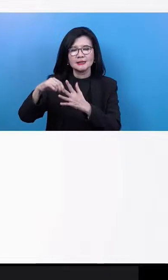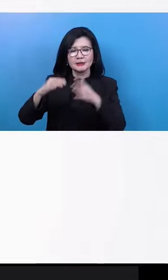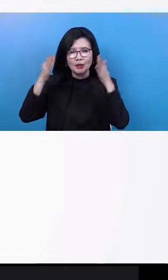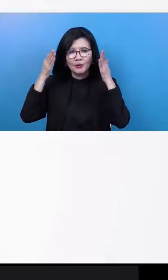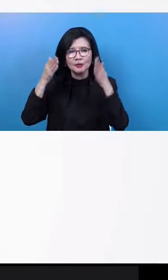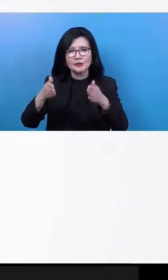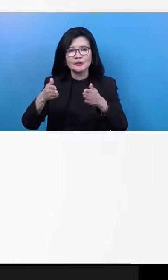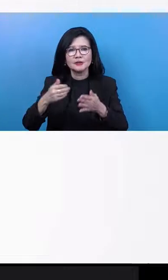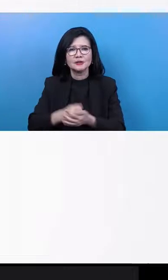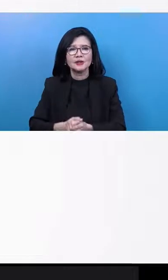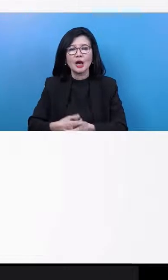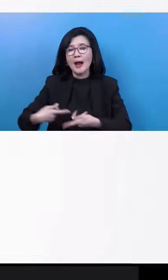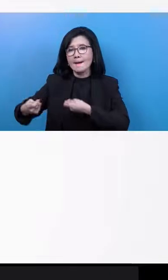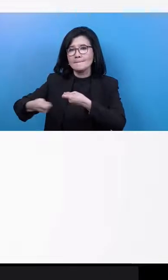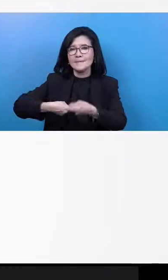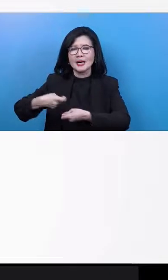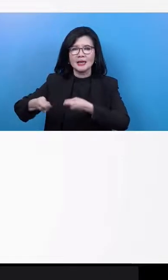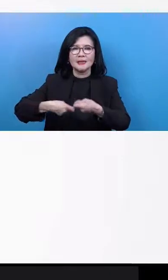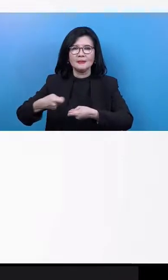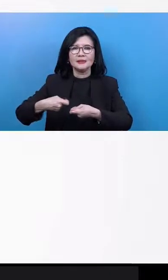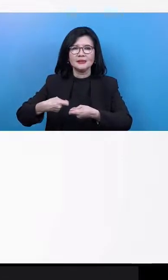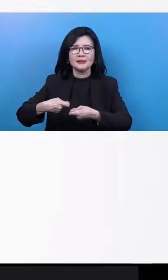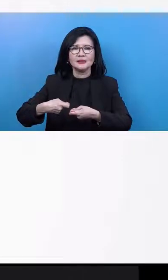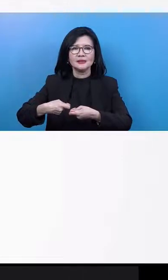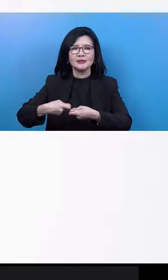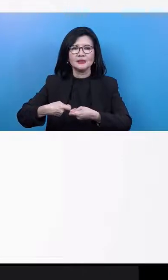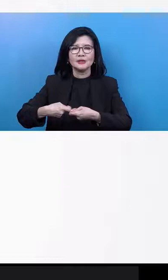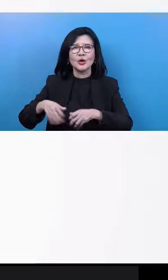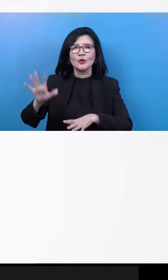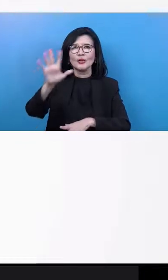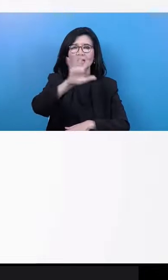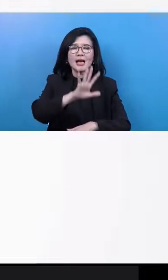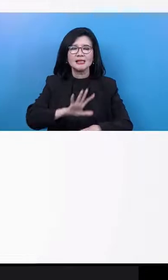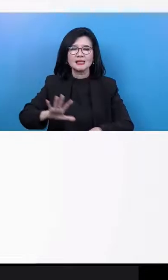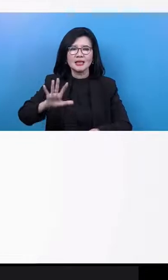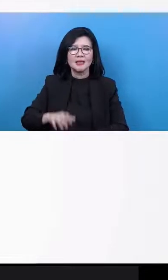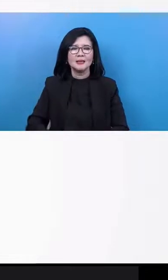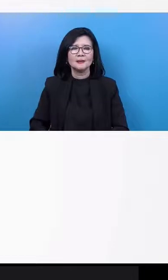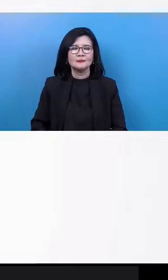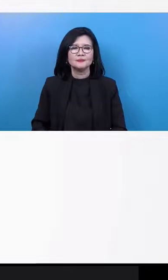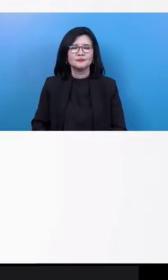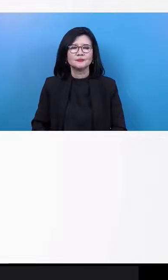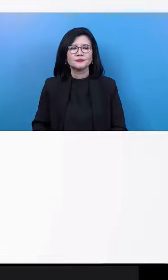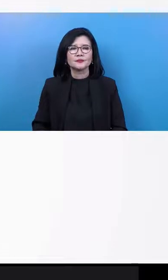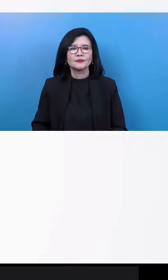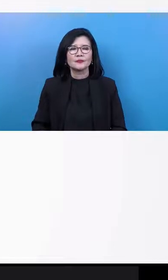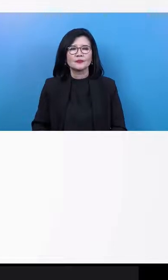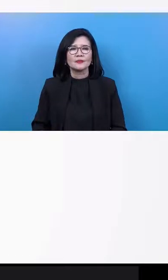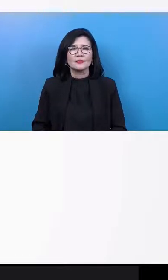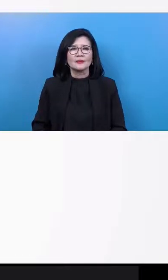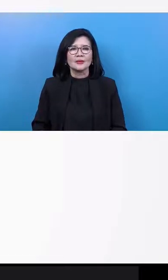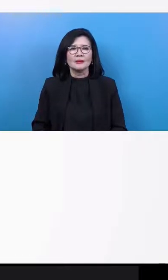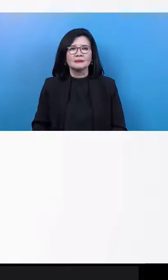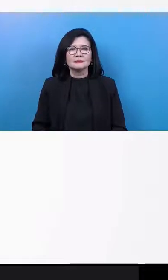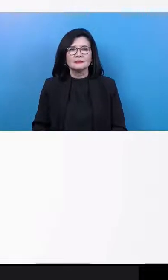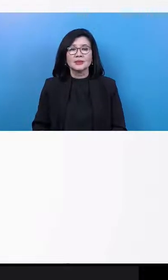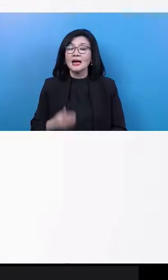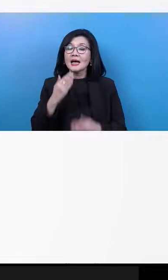resilience to environmental shocks. Thank you, Mr. Nyambe, for joining us for this panel. The floor